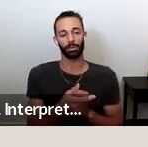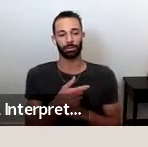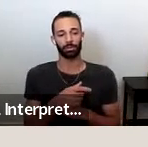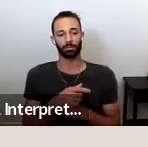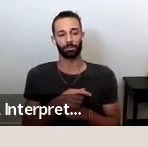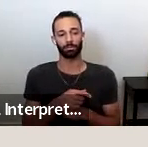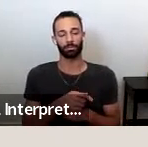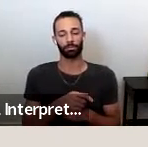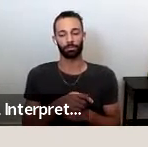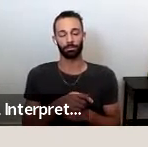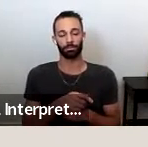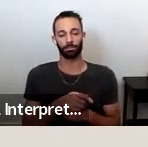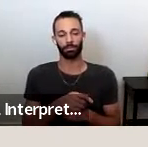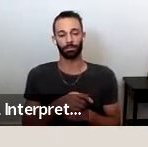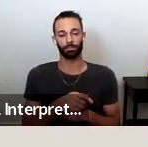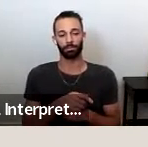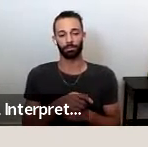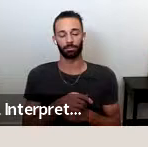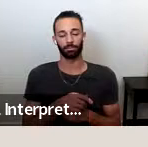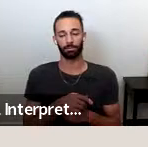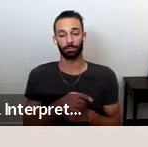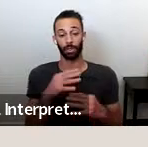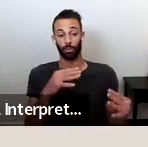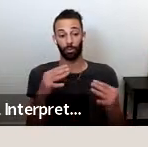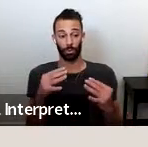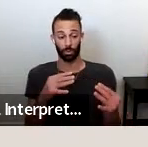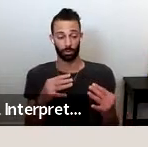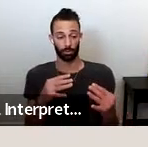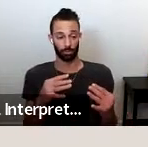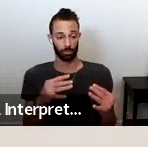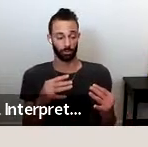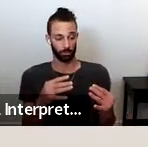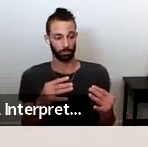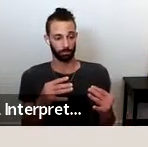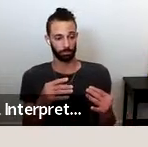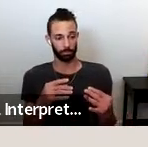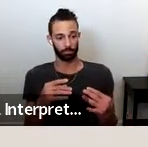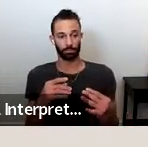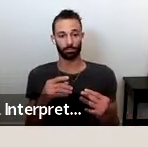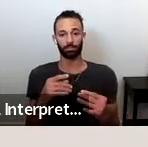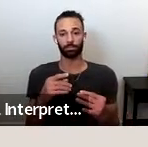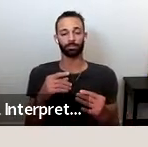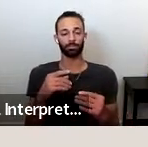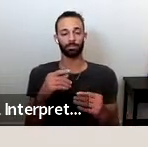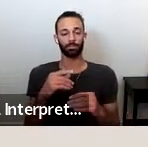Driving wars primarily meant to secure future generations for continued colonization.